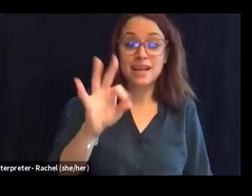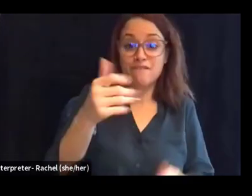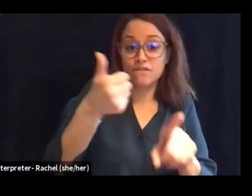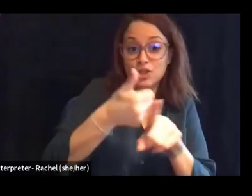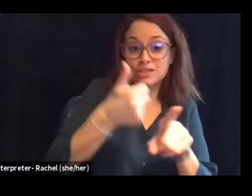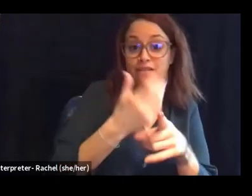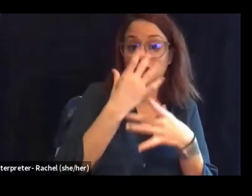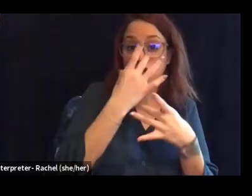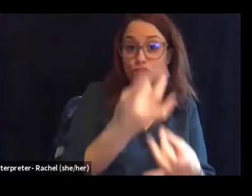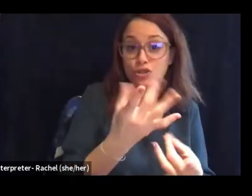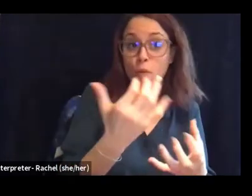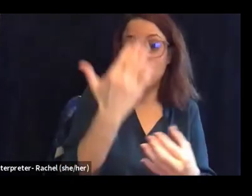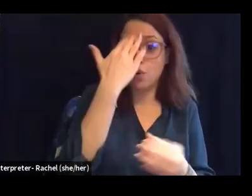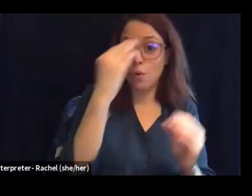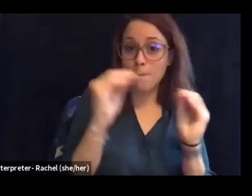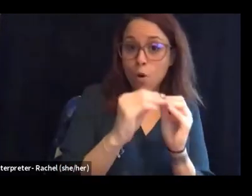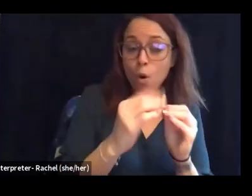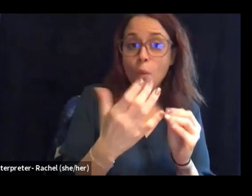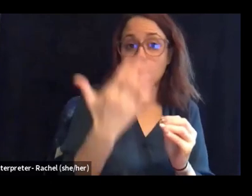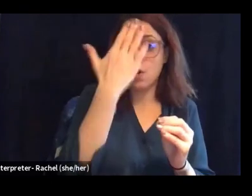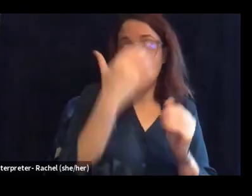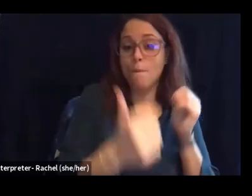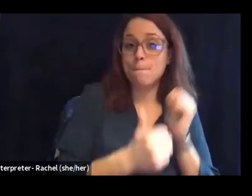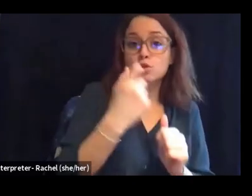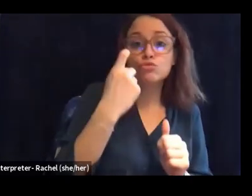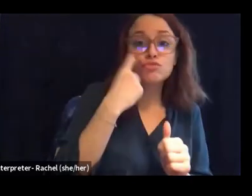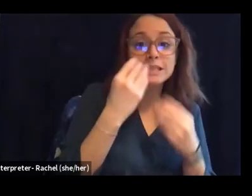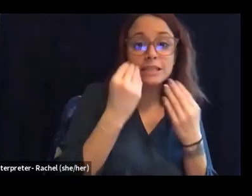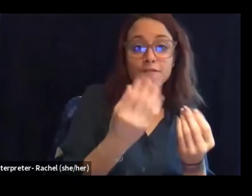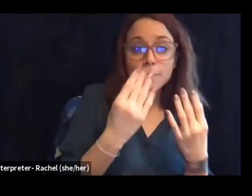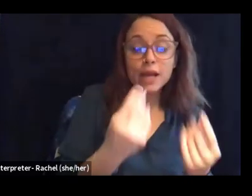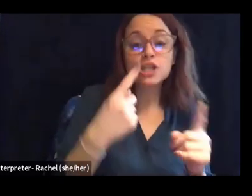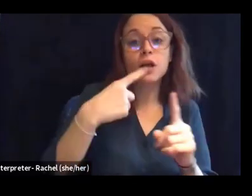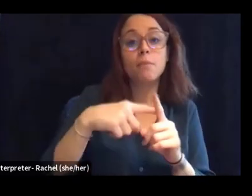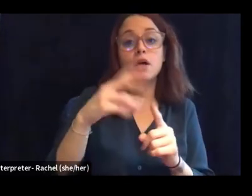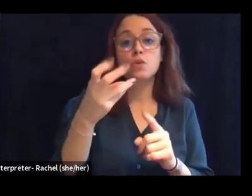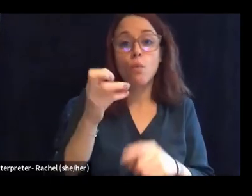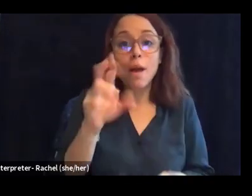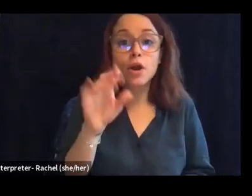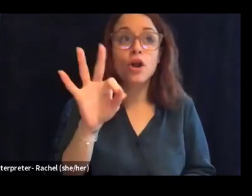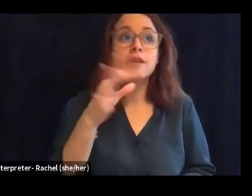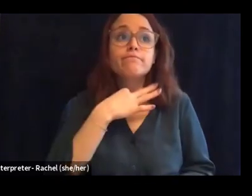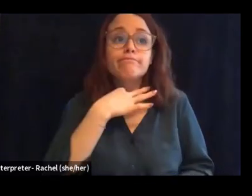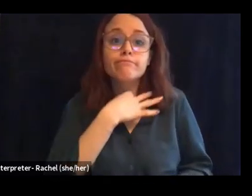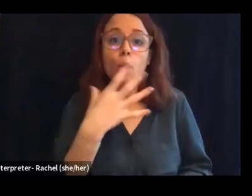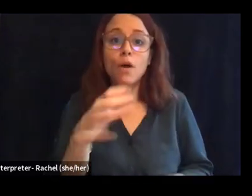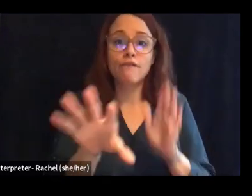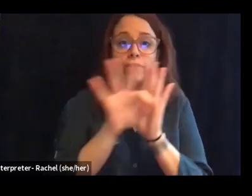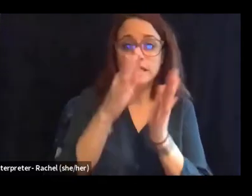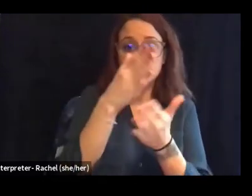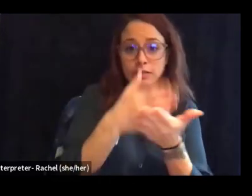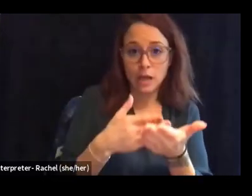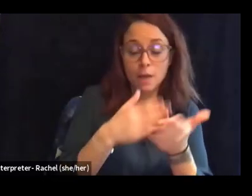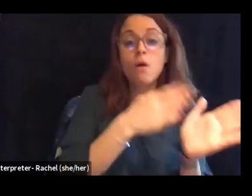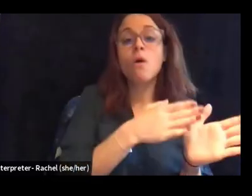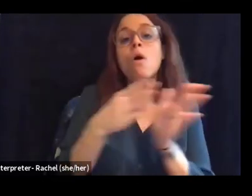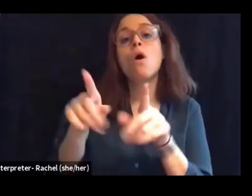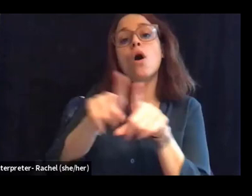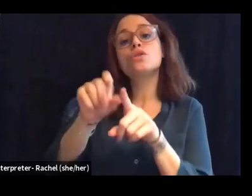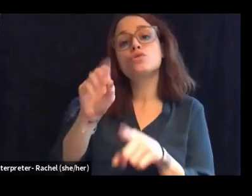for the latest and greatest in webinars that are being offered by the chapter. And also check out the